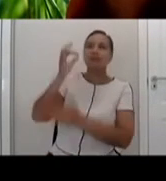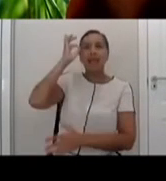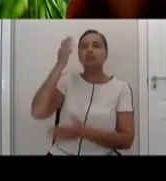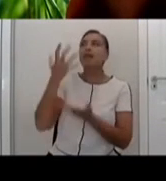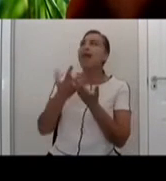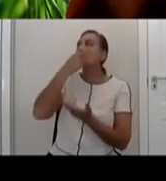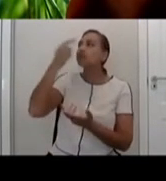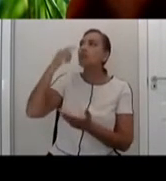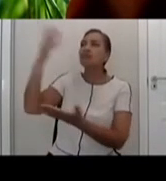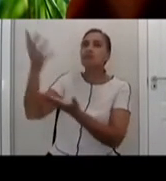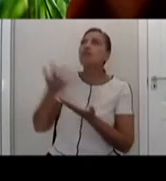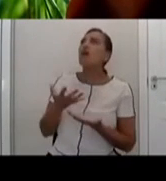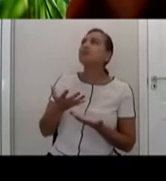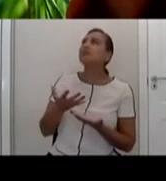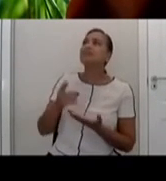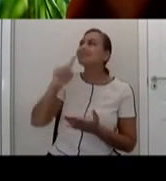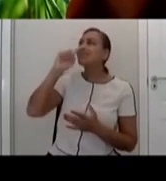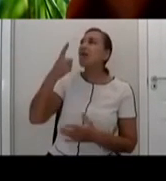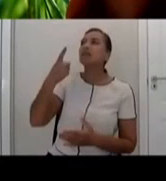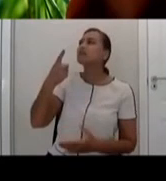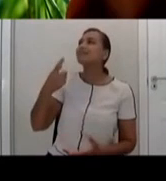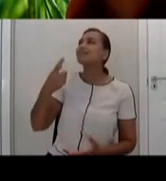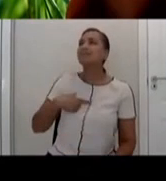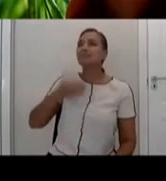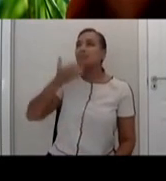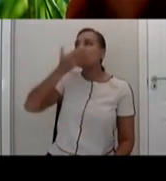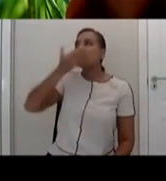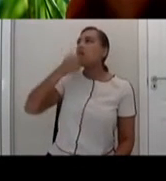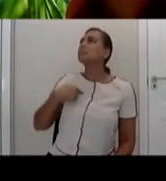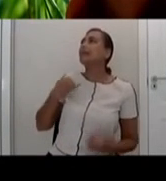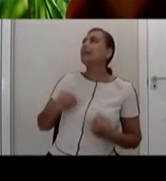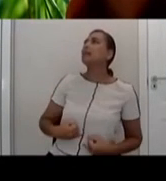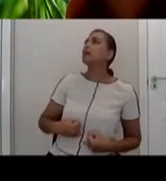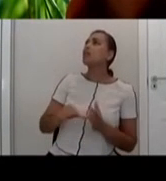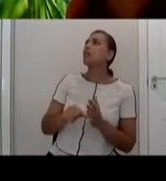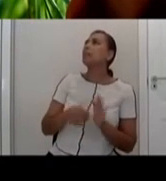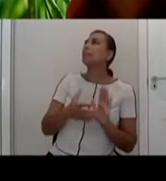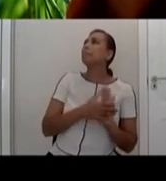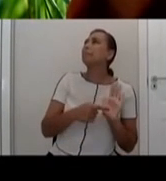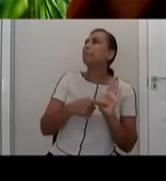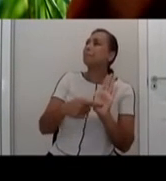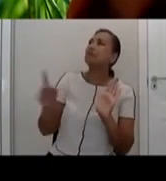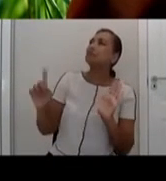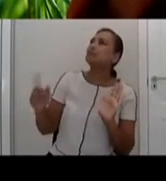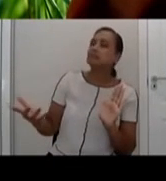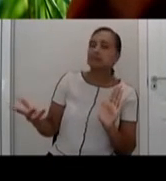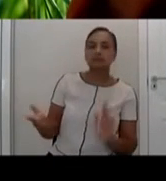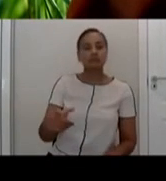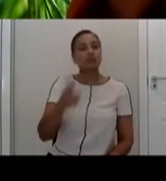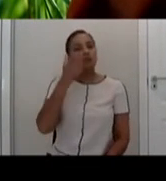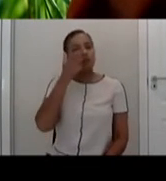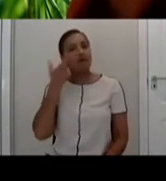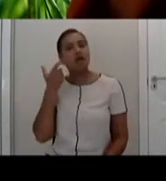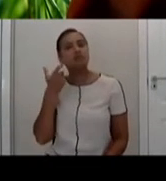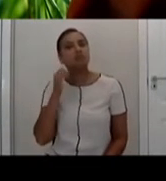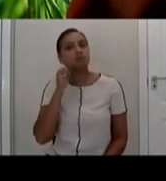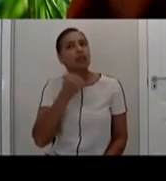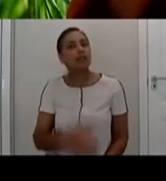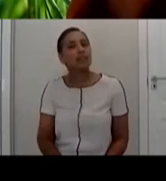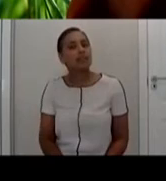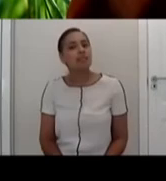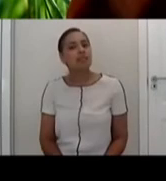how they investigate exemptions. Yeah. Because I'm not sure. So I'm actually not sure. We can find out a bit more about